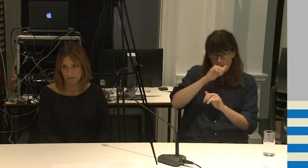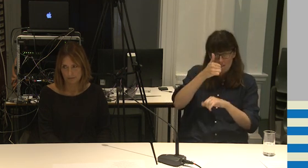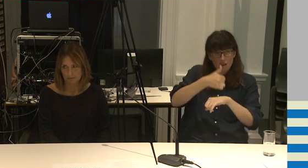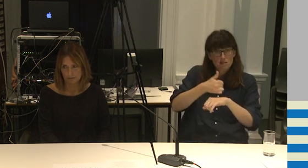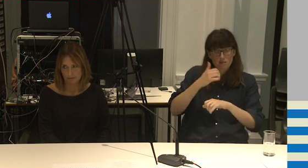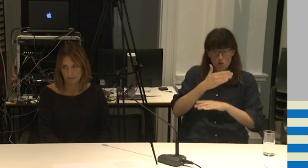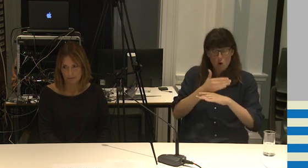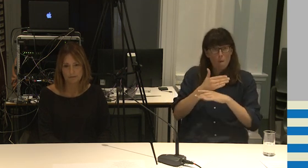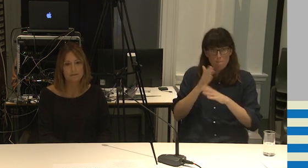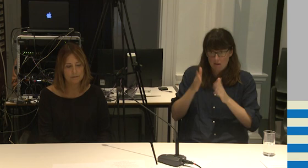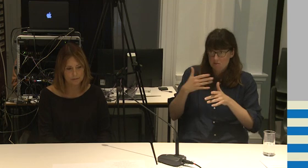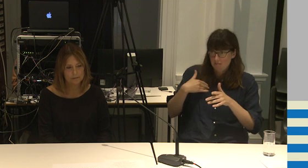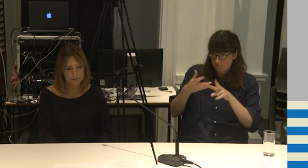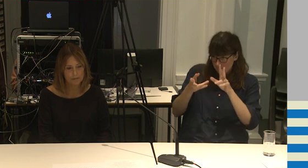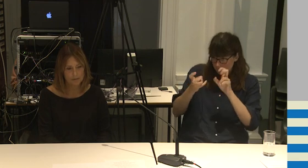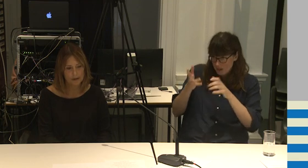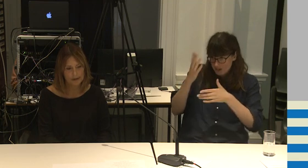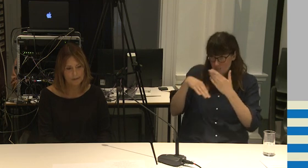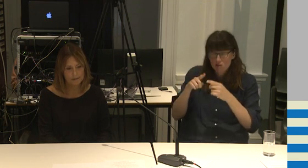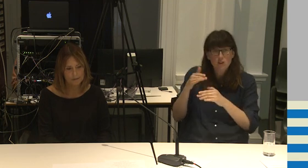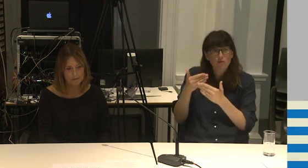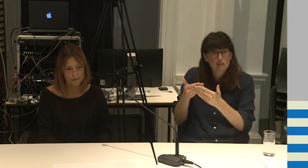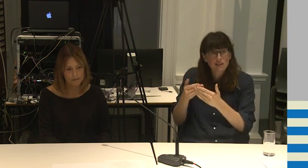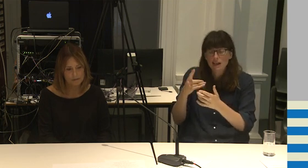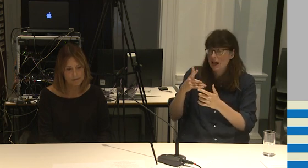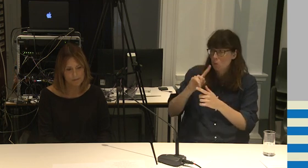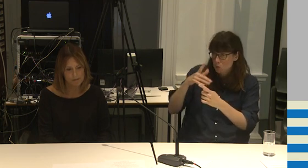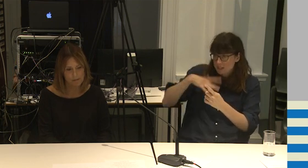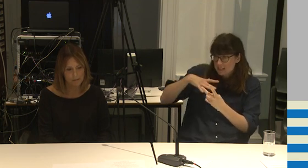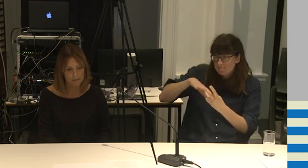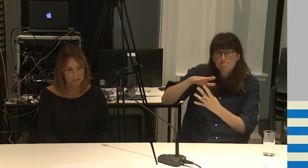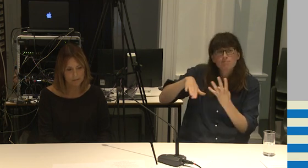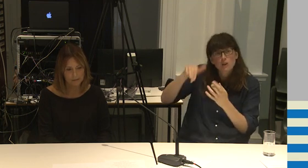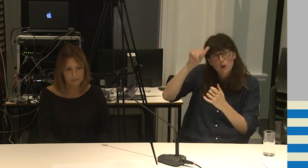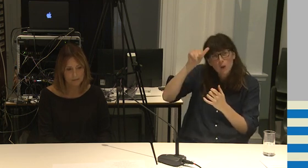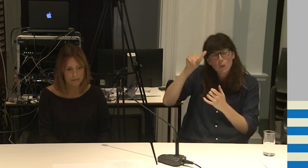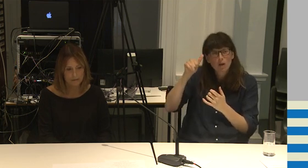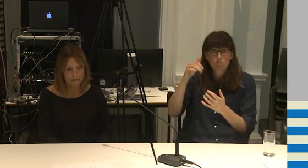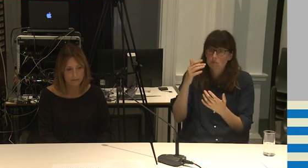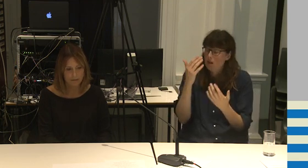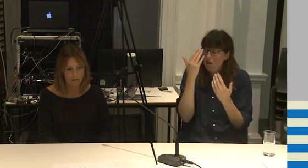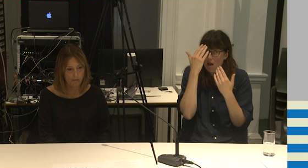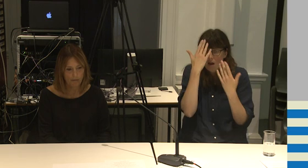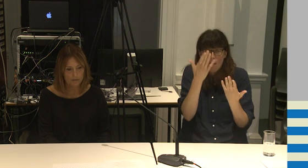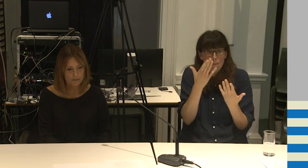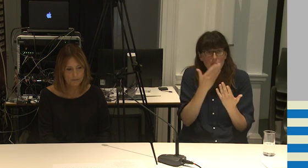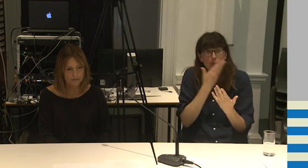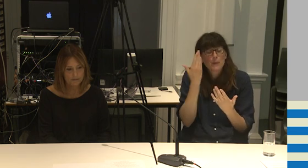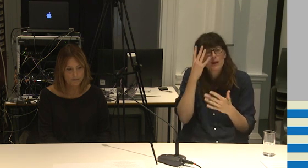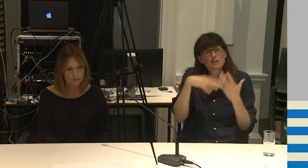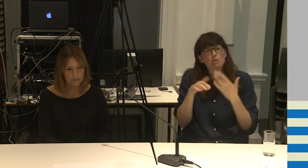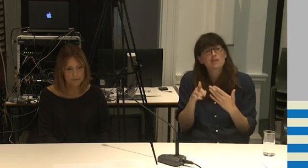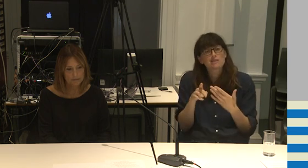you're studying and the requirements of that, which seems completely mind-boggling to me.